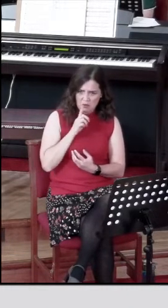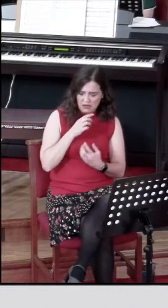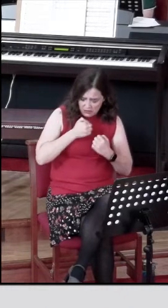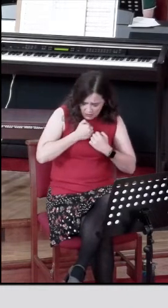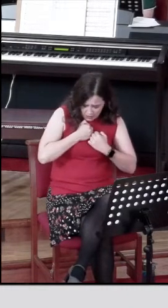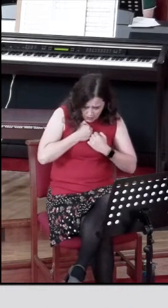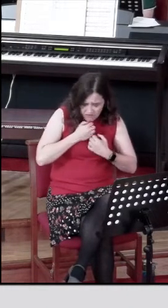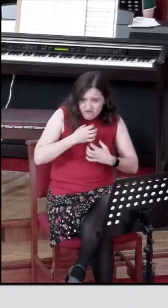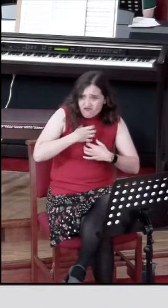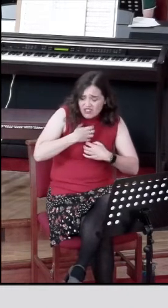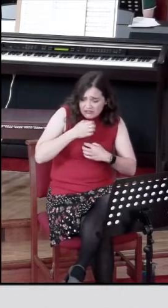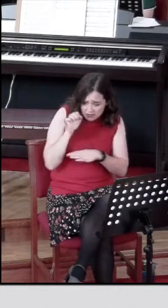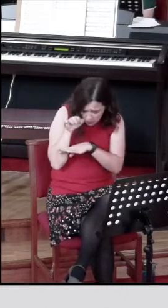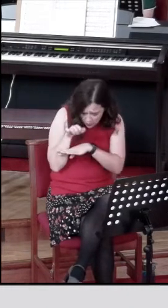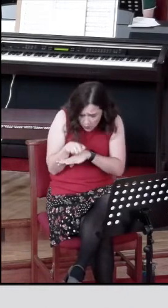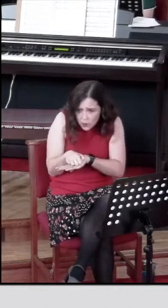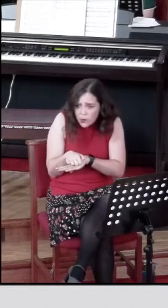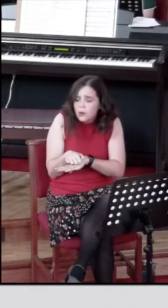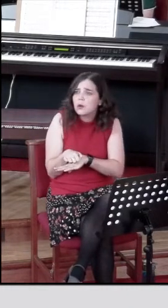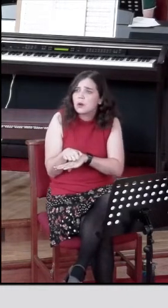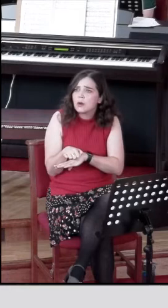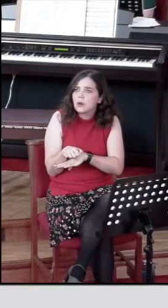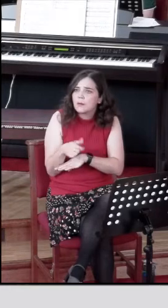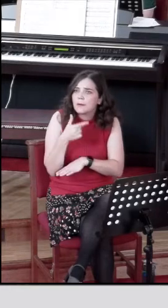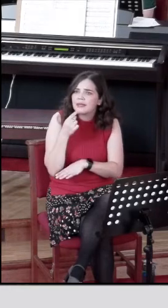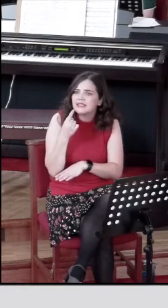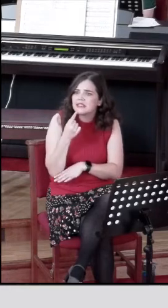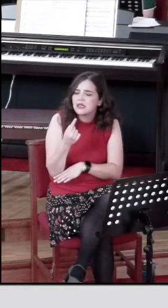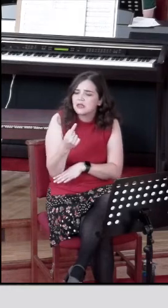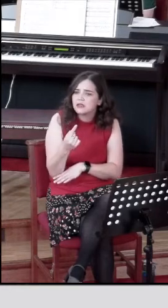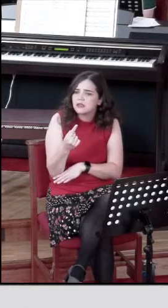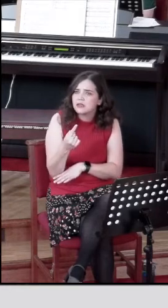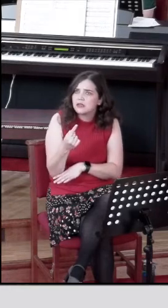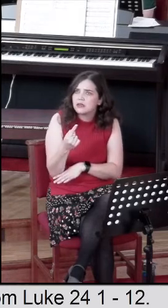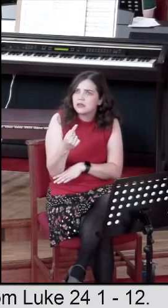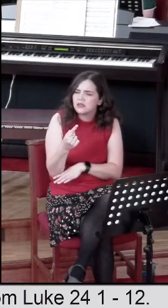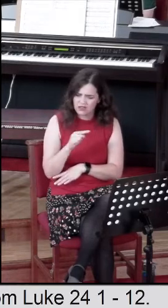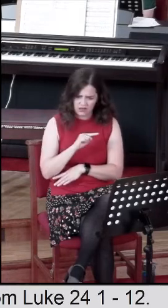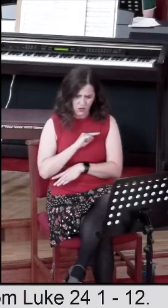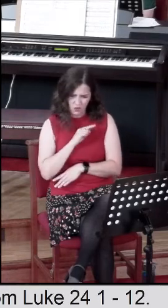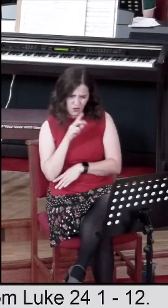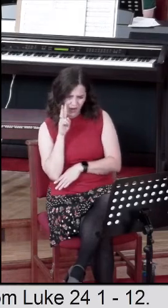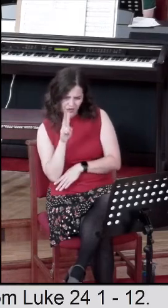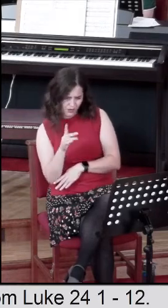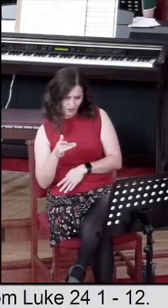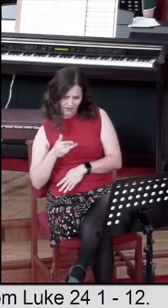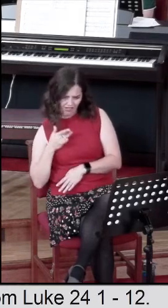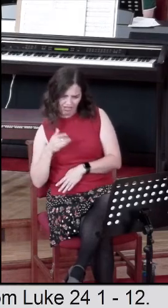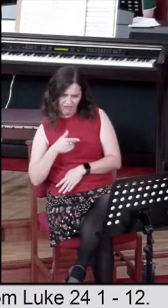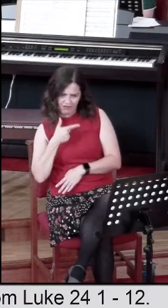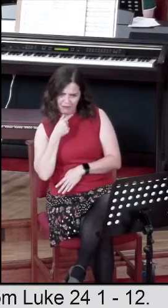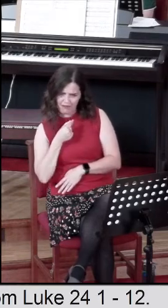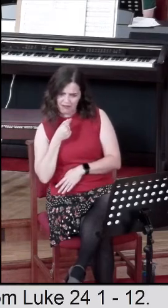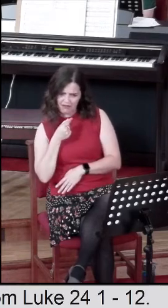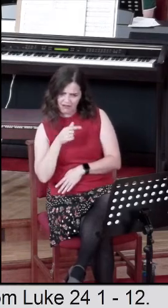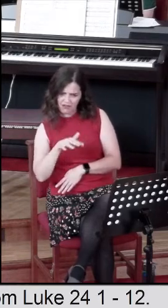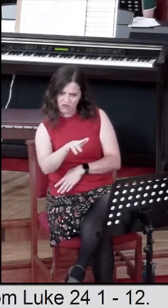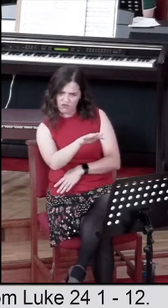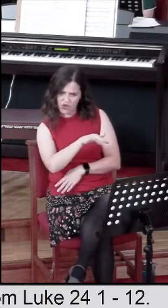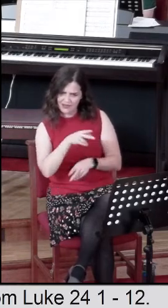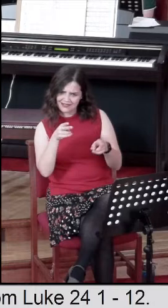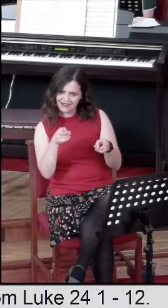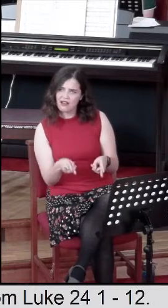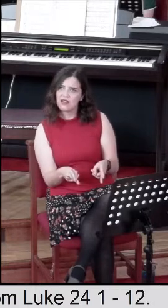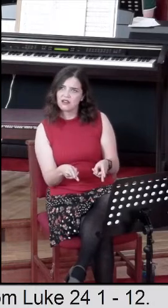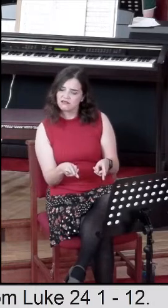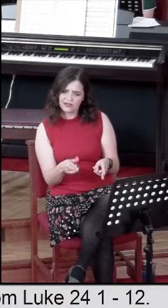down with their faces to the ground, but the men said to them, "Why do you look for the living among the dead?